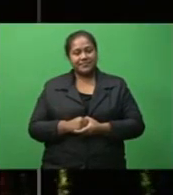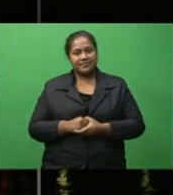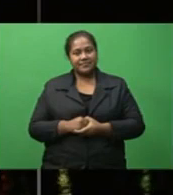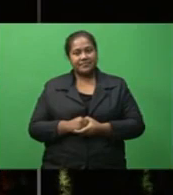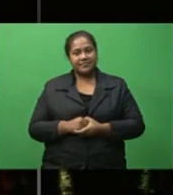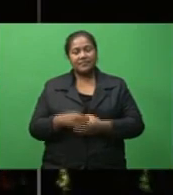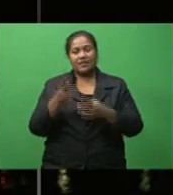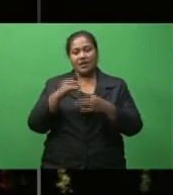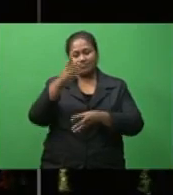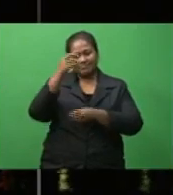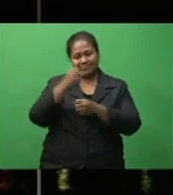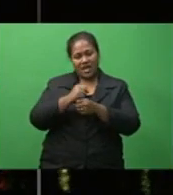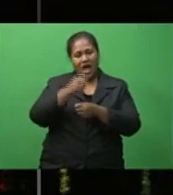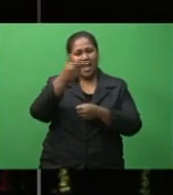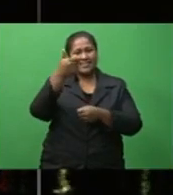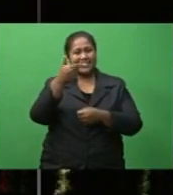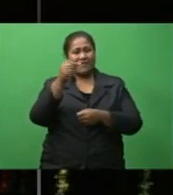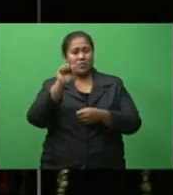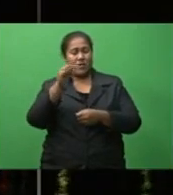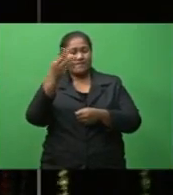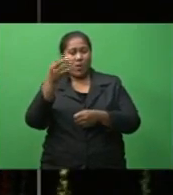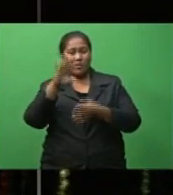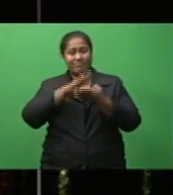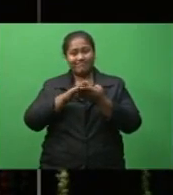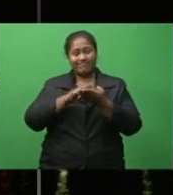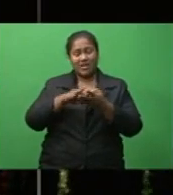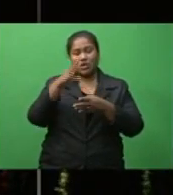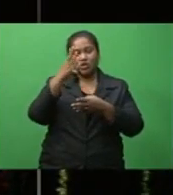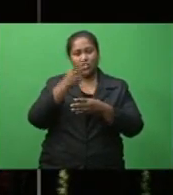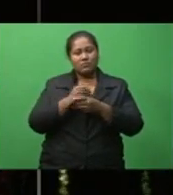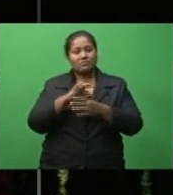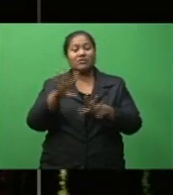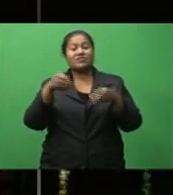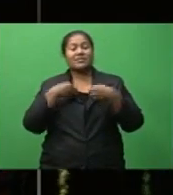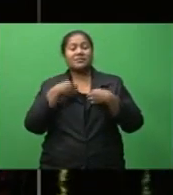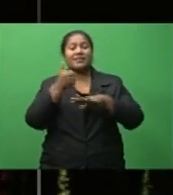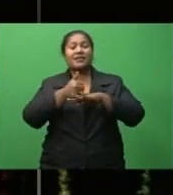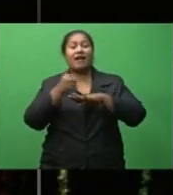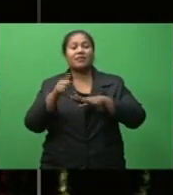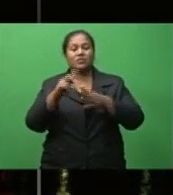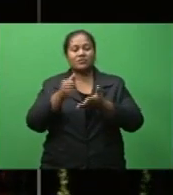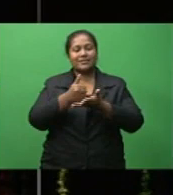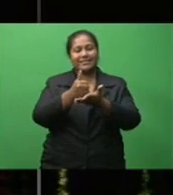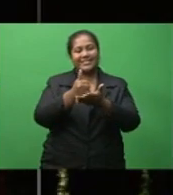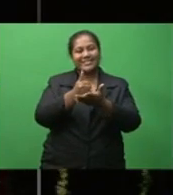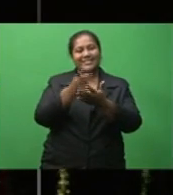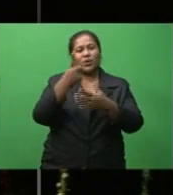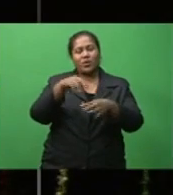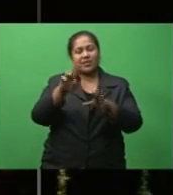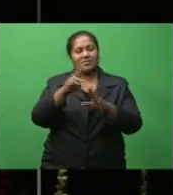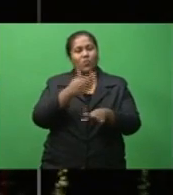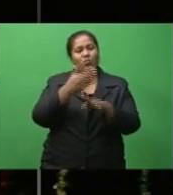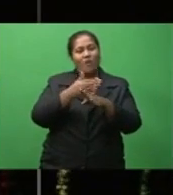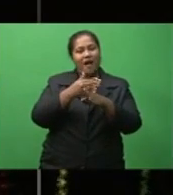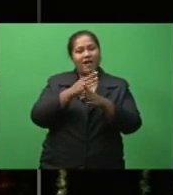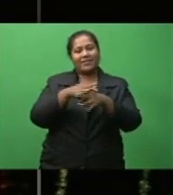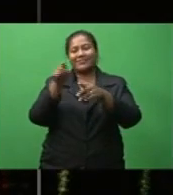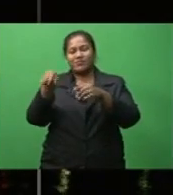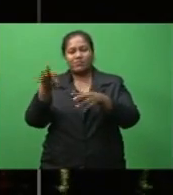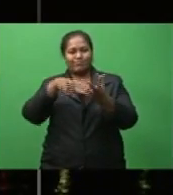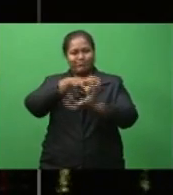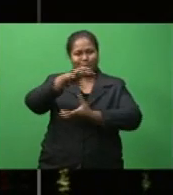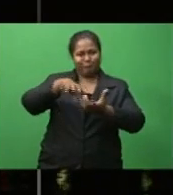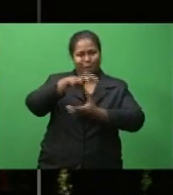An estimated $7.4 million has been received by the government to assist in post-rehabilitation following Tropical